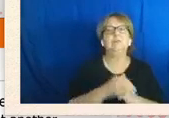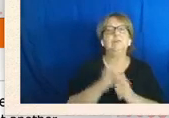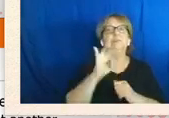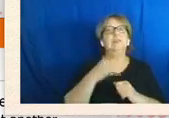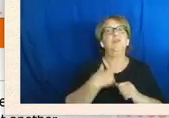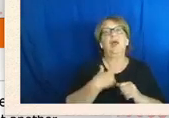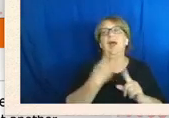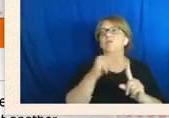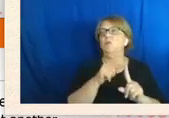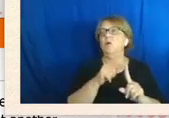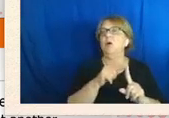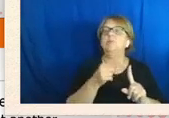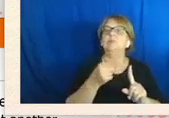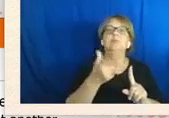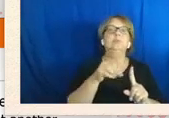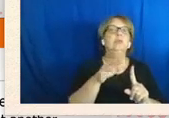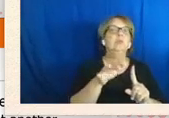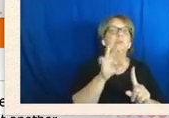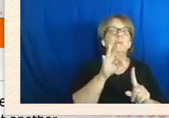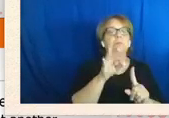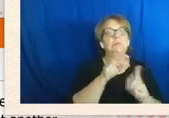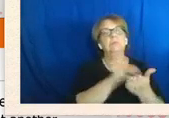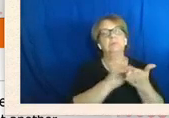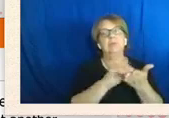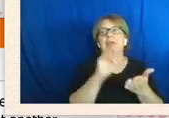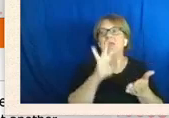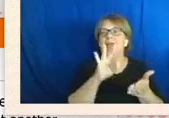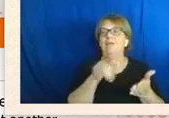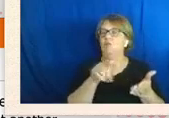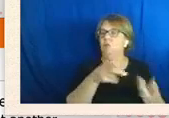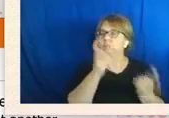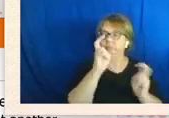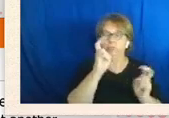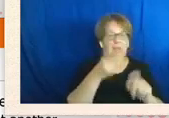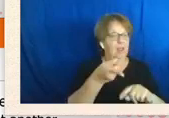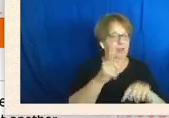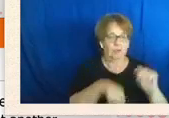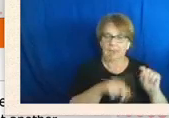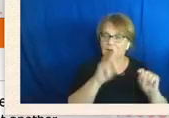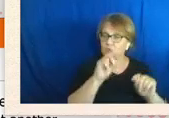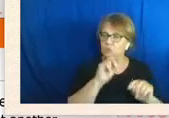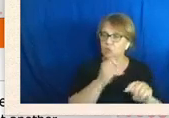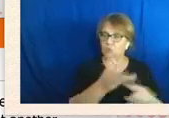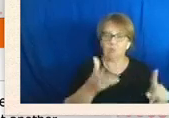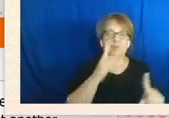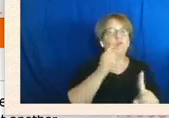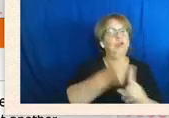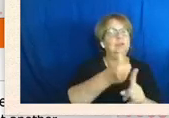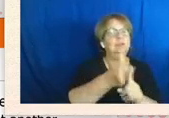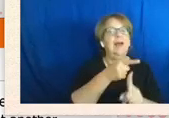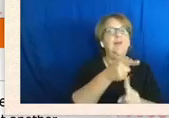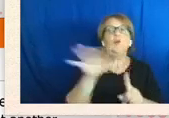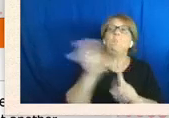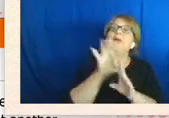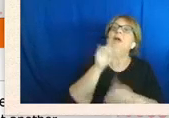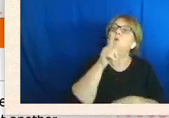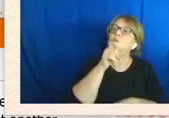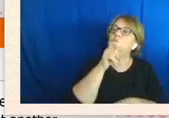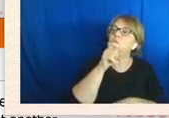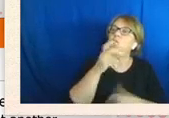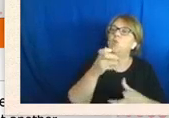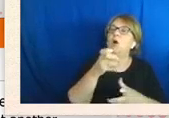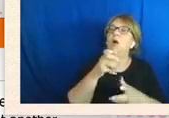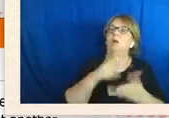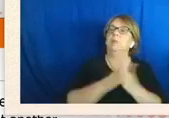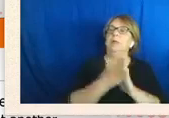out that if you become incapacitated and no longer can do things for yourself, and you're picking out who you want to become your guardian, you can